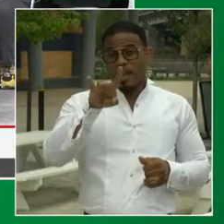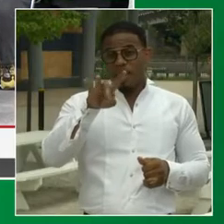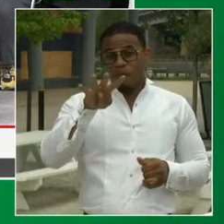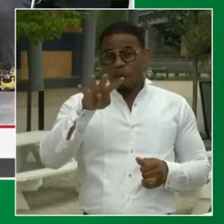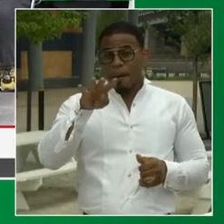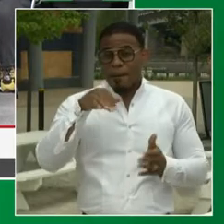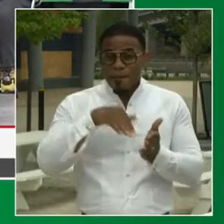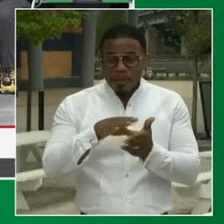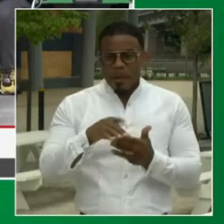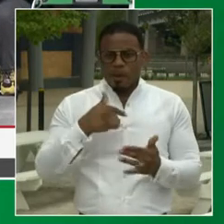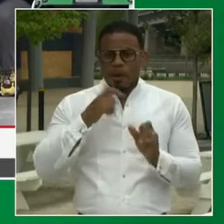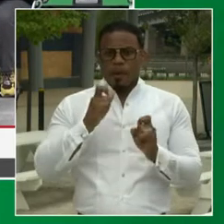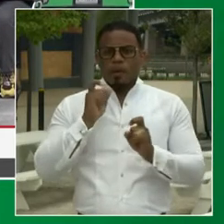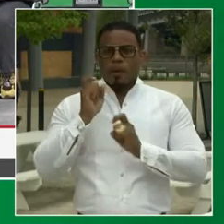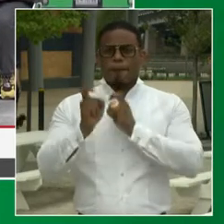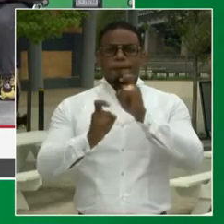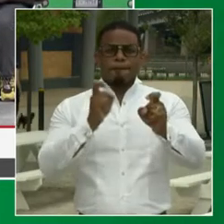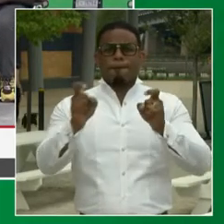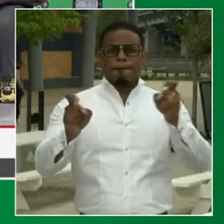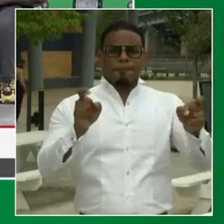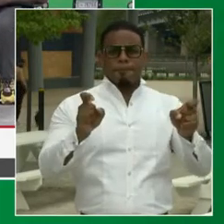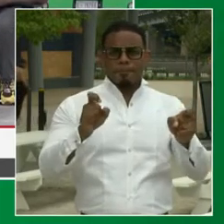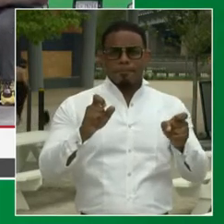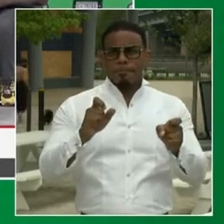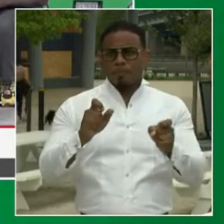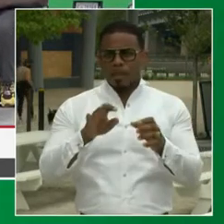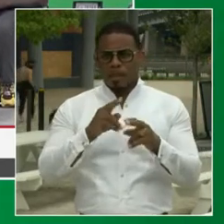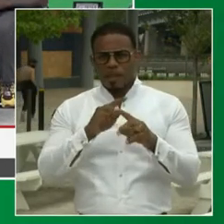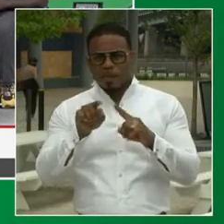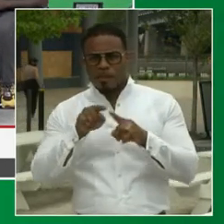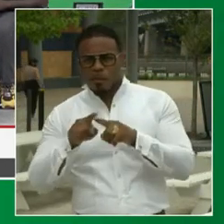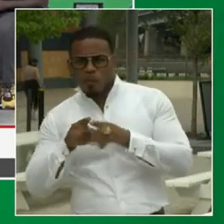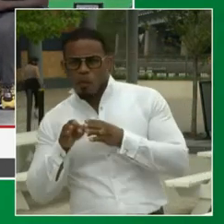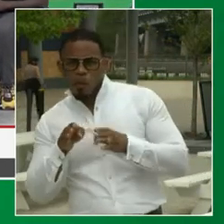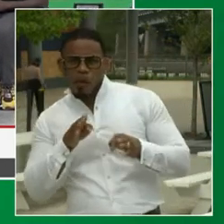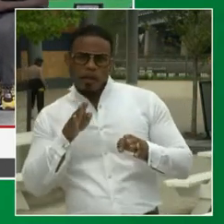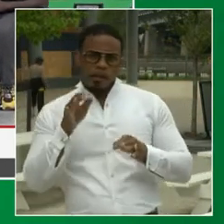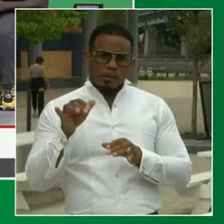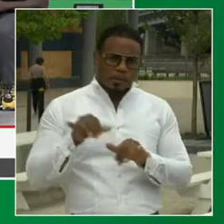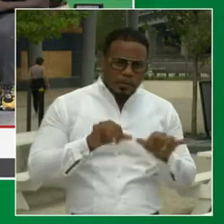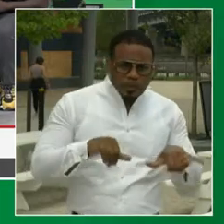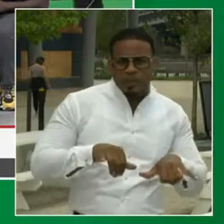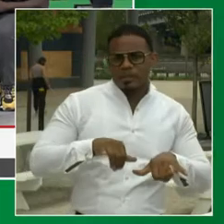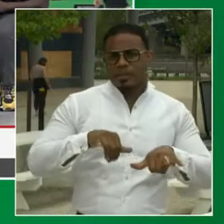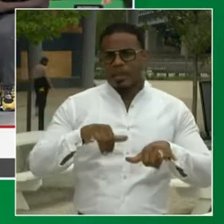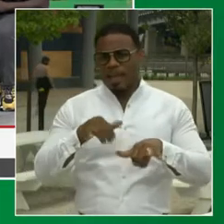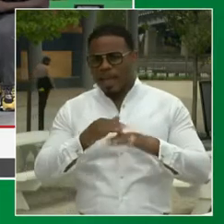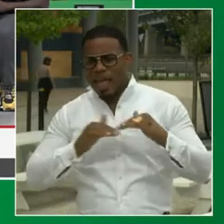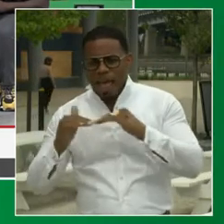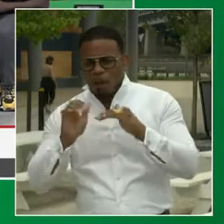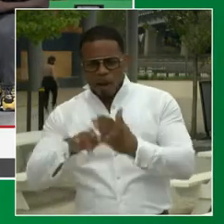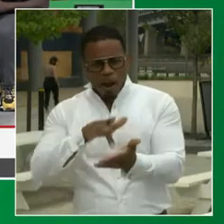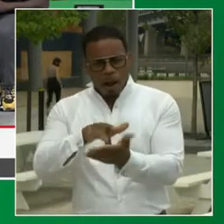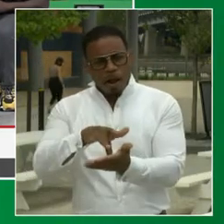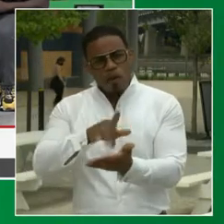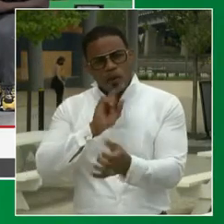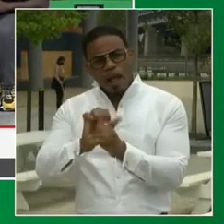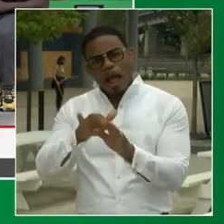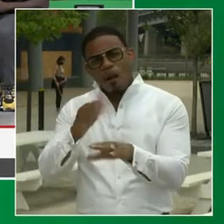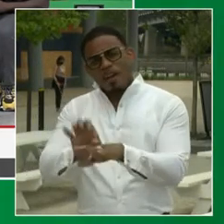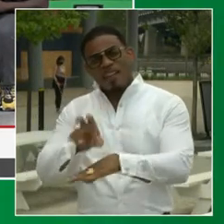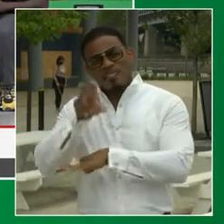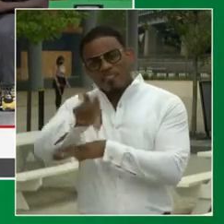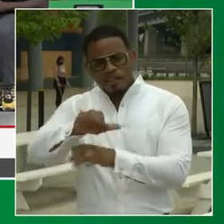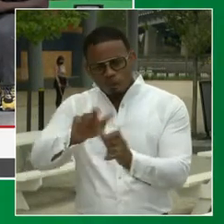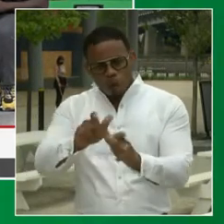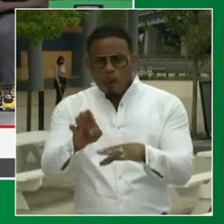million that we were able to deploy in unique ways that was thematic, that had equity at its heart, and really was how do we invest